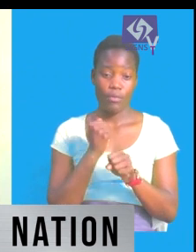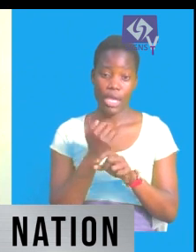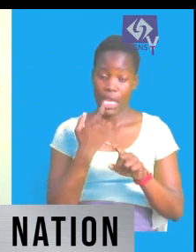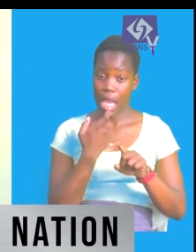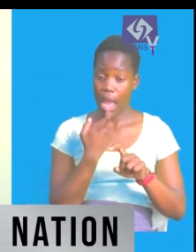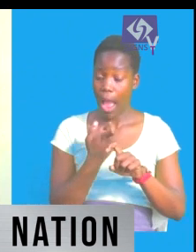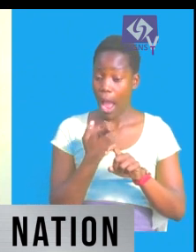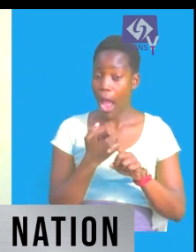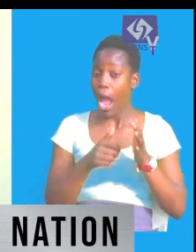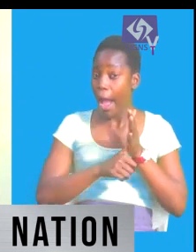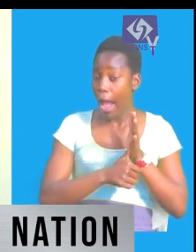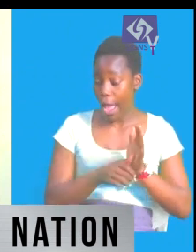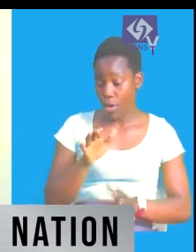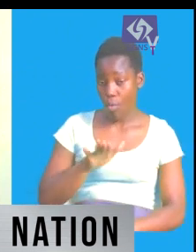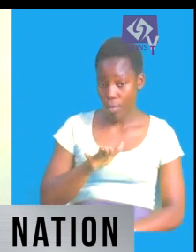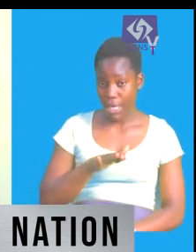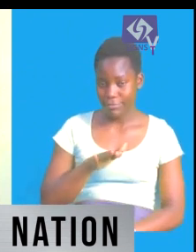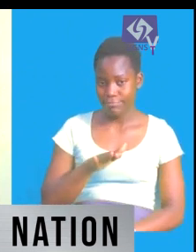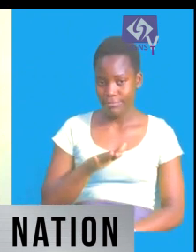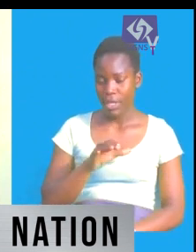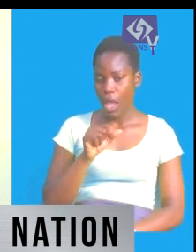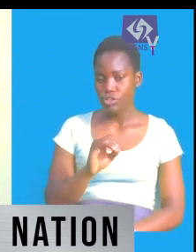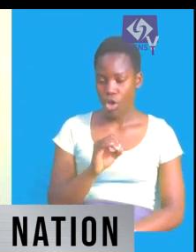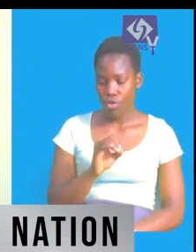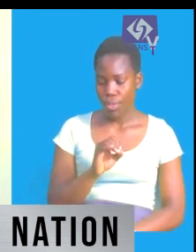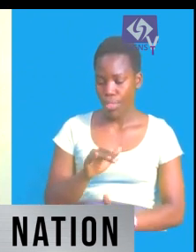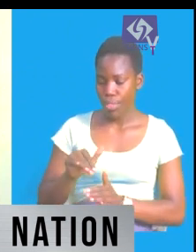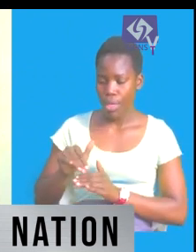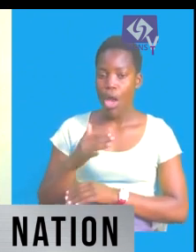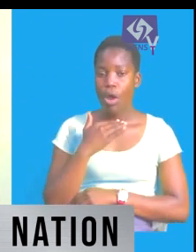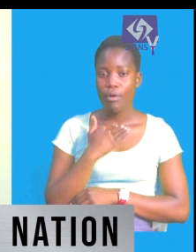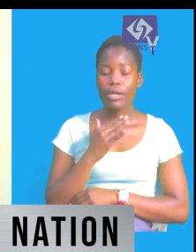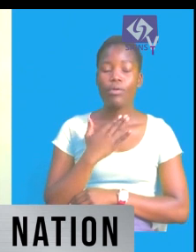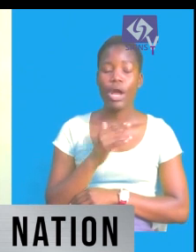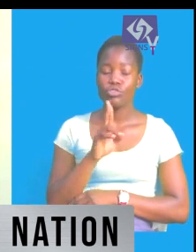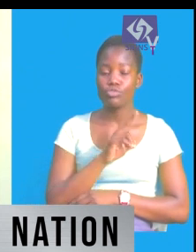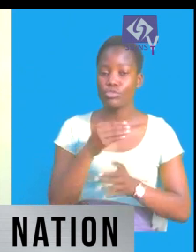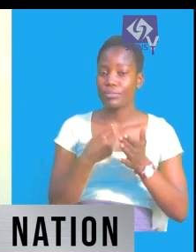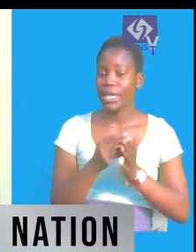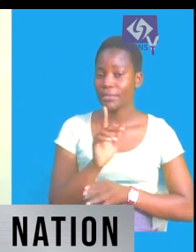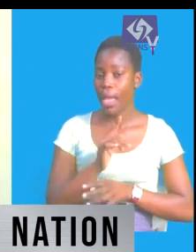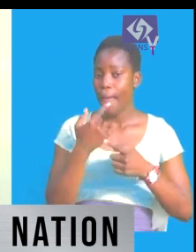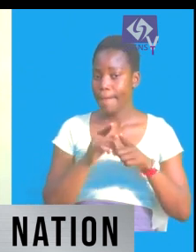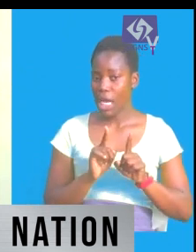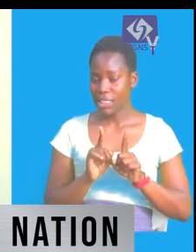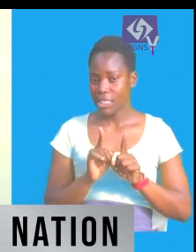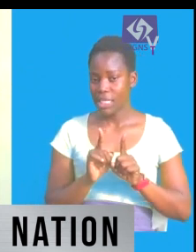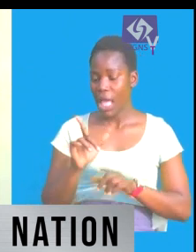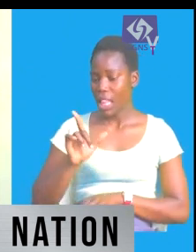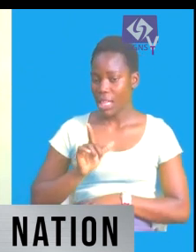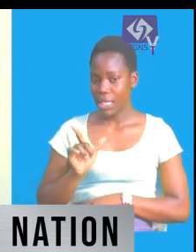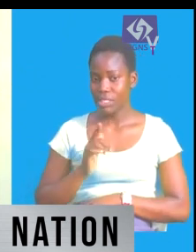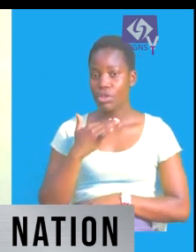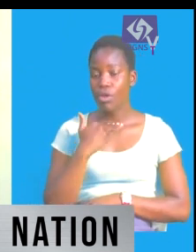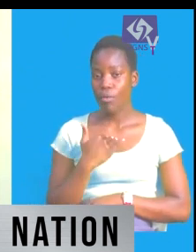yes. woman. Okay. So apart from wanting, let me not use the word money, but ladies, I think we